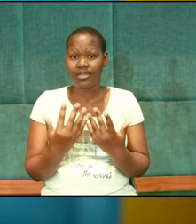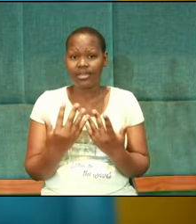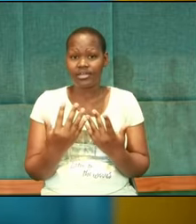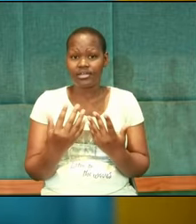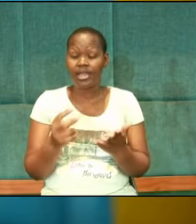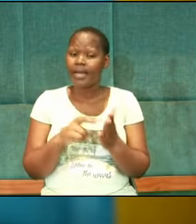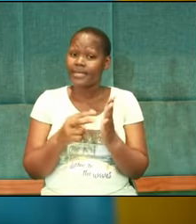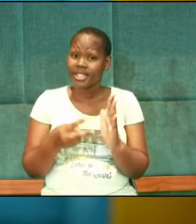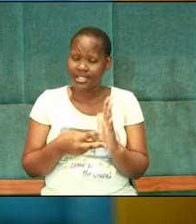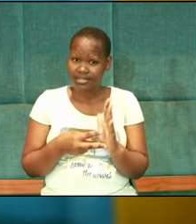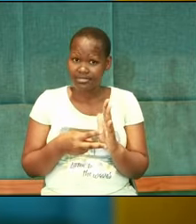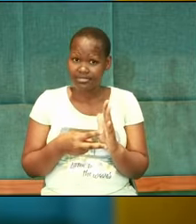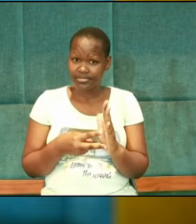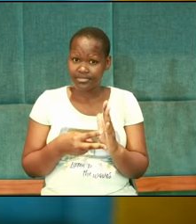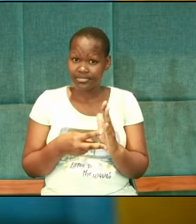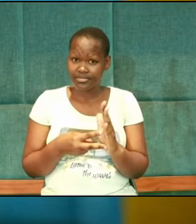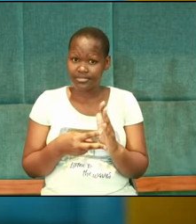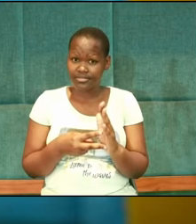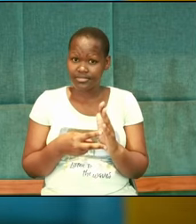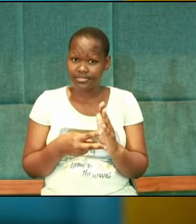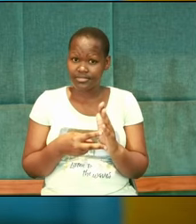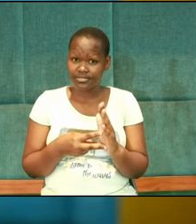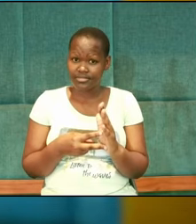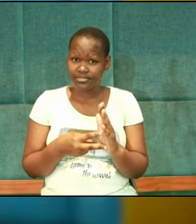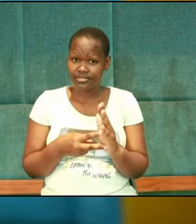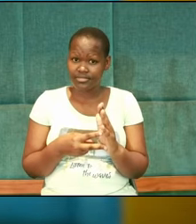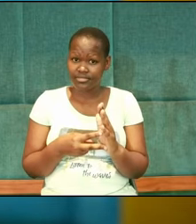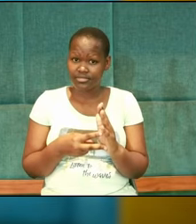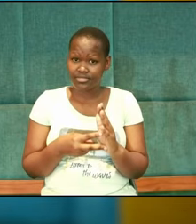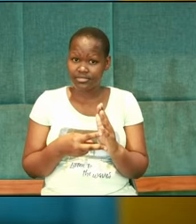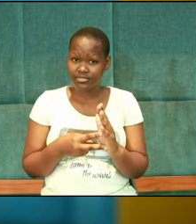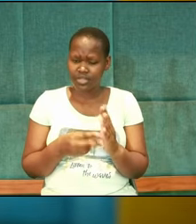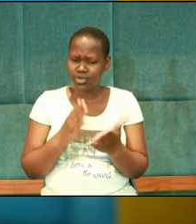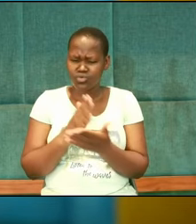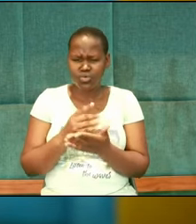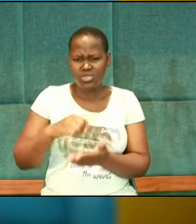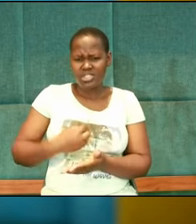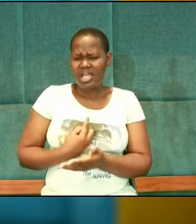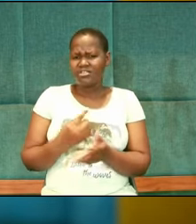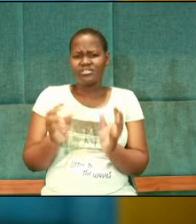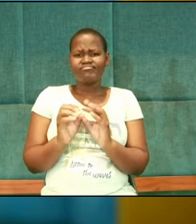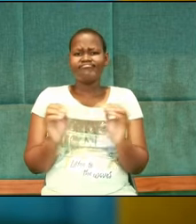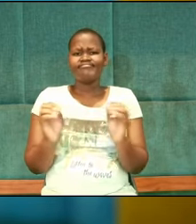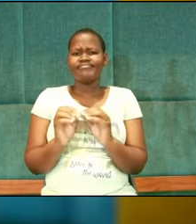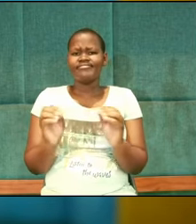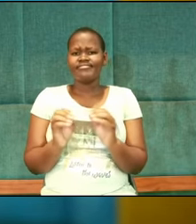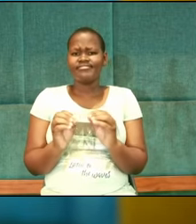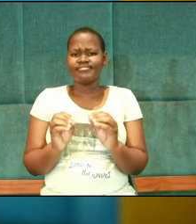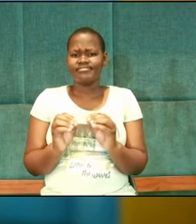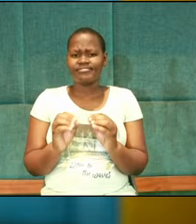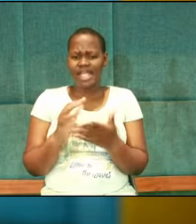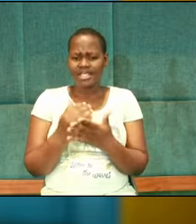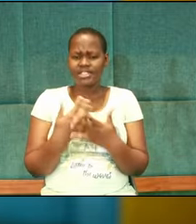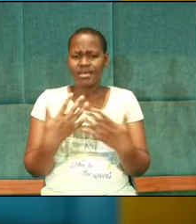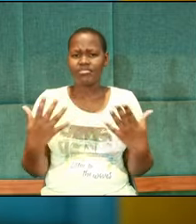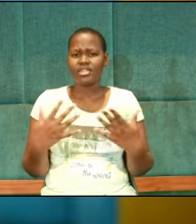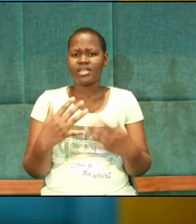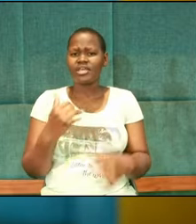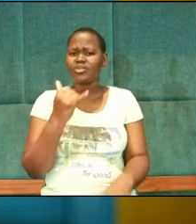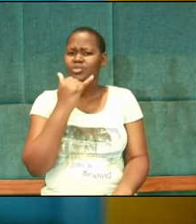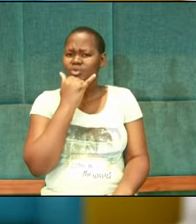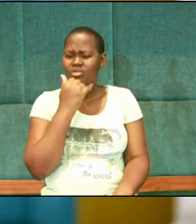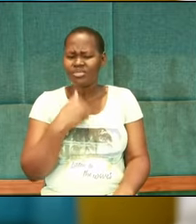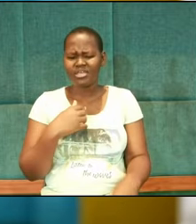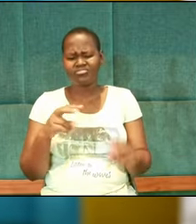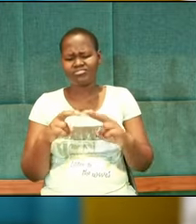The meaning is, that is not her true self. So something has gone wrong. When I investigate, do